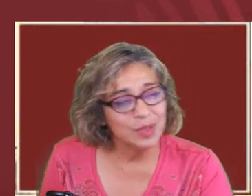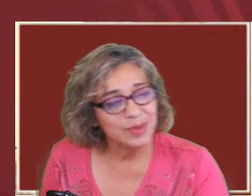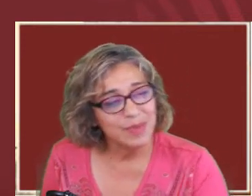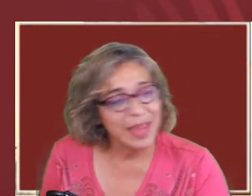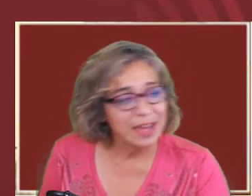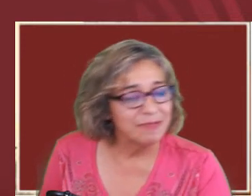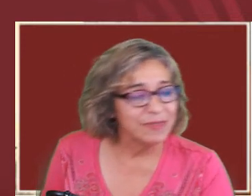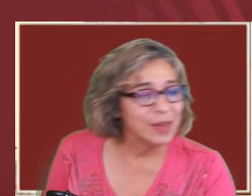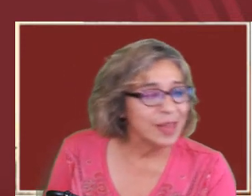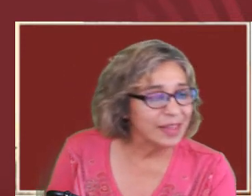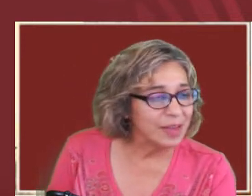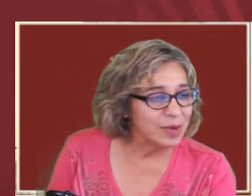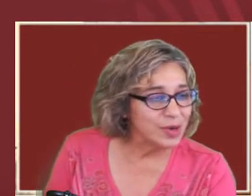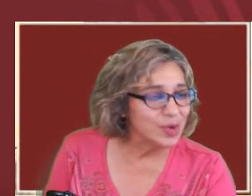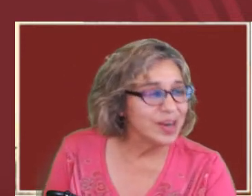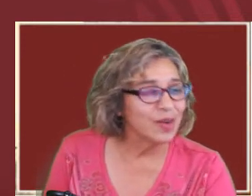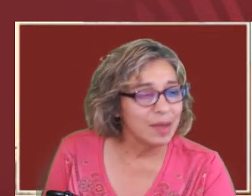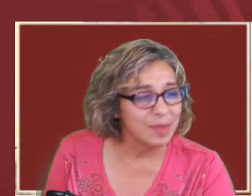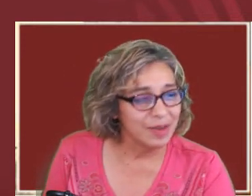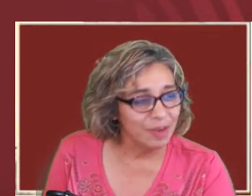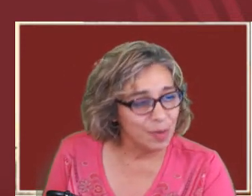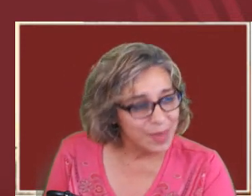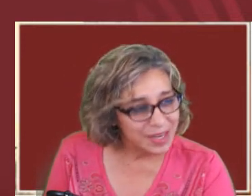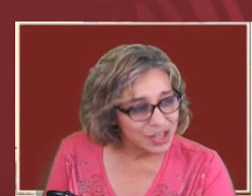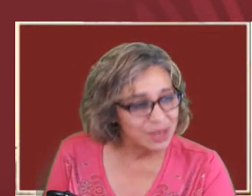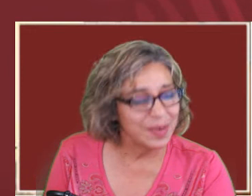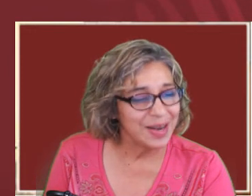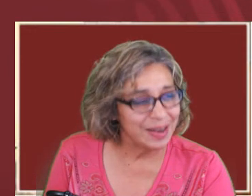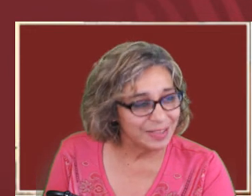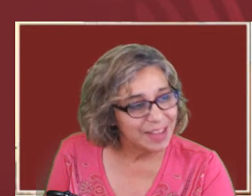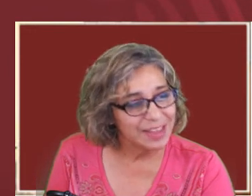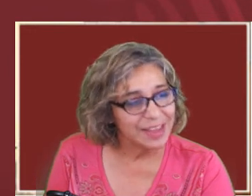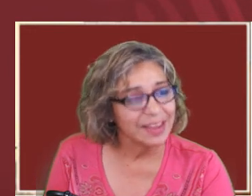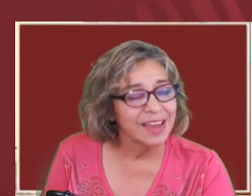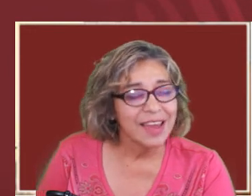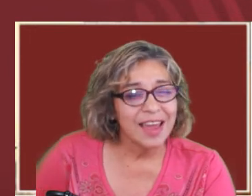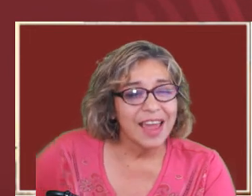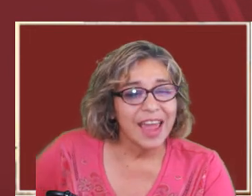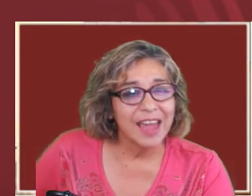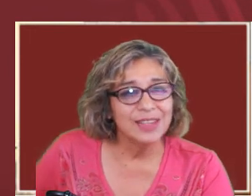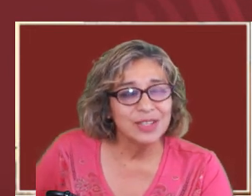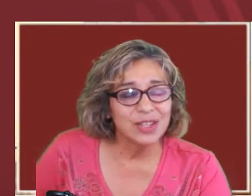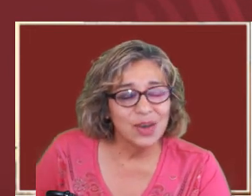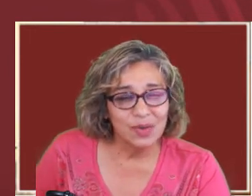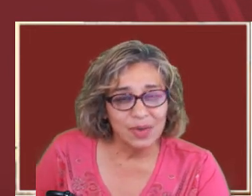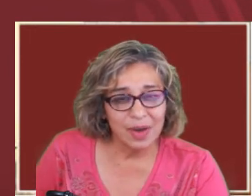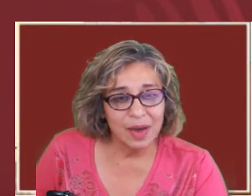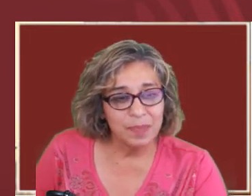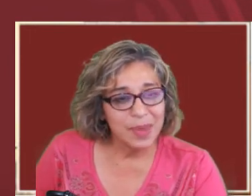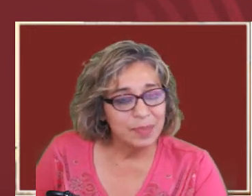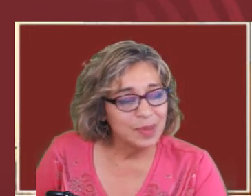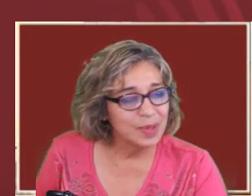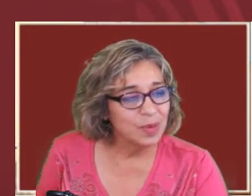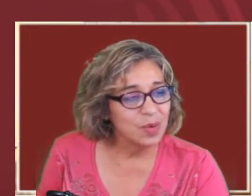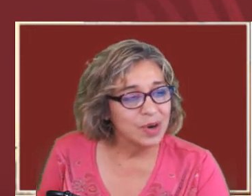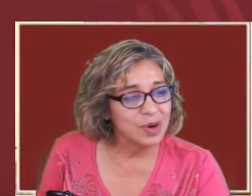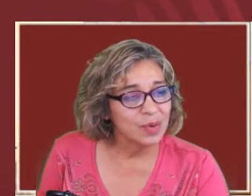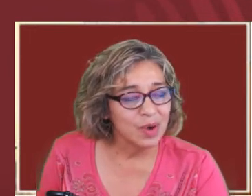almost making them feel like they were doing a crime of omission by not telling. And so